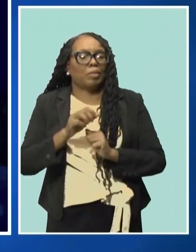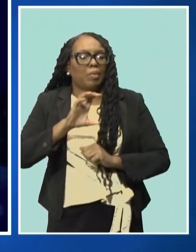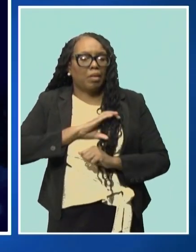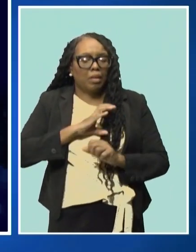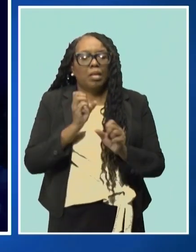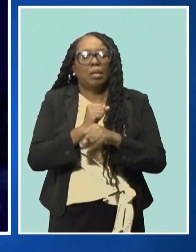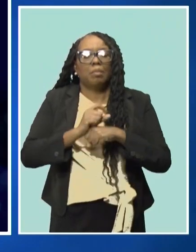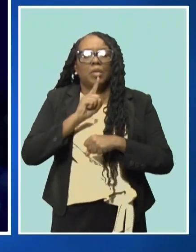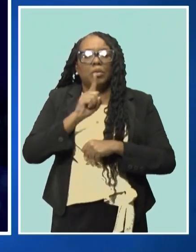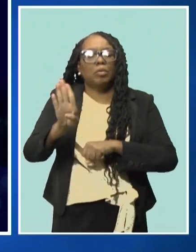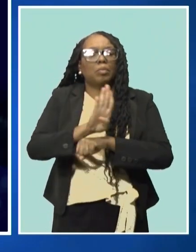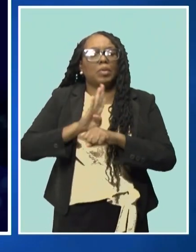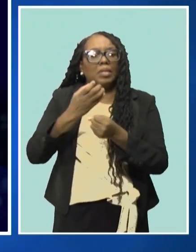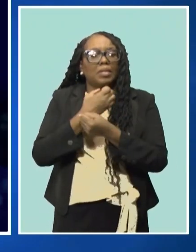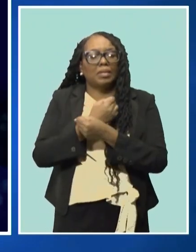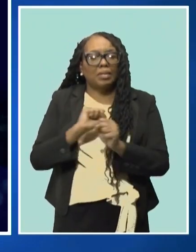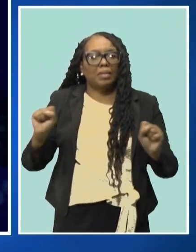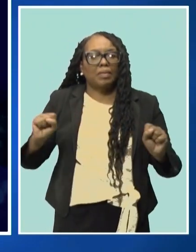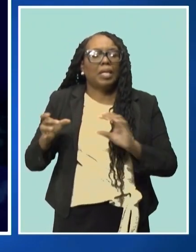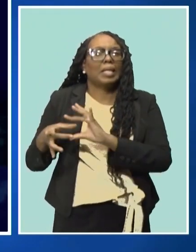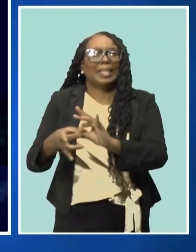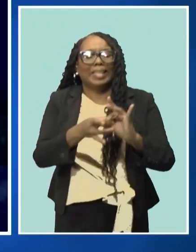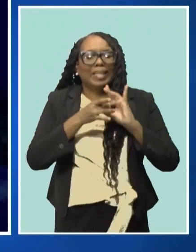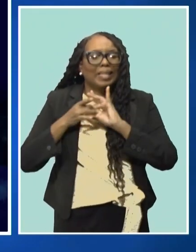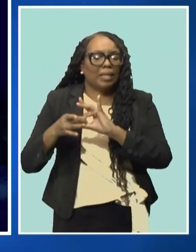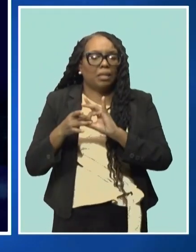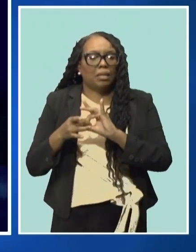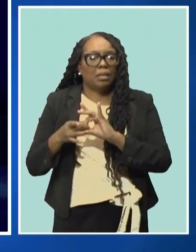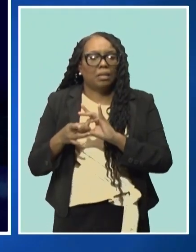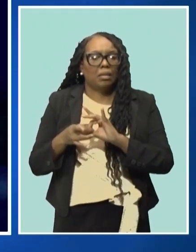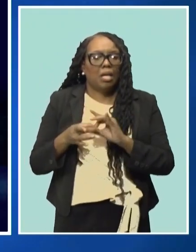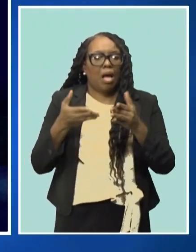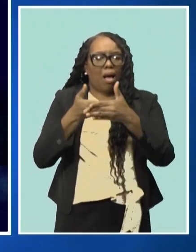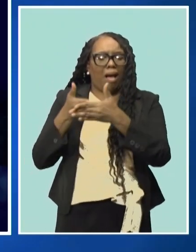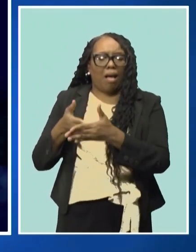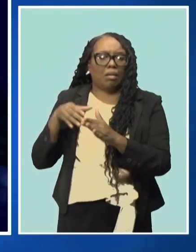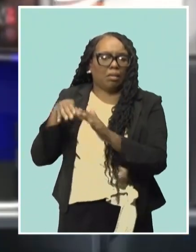safe. Let us unite against the criminal elements.